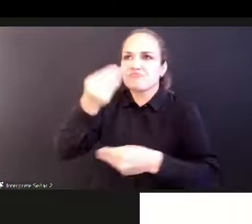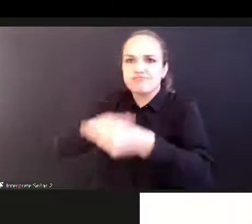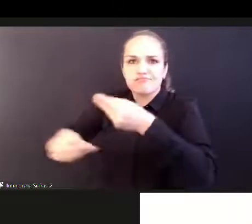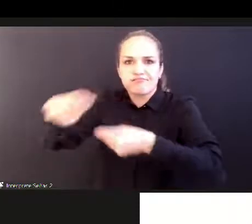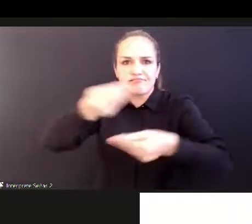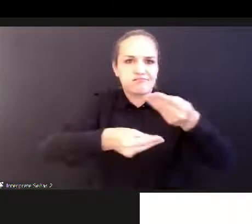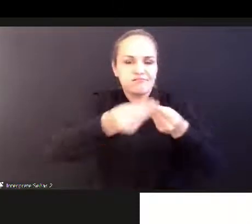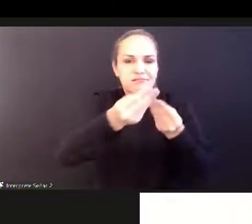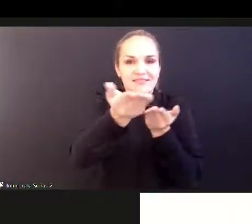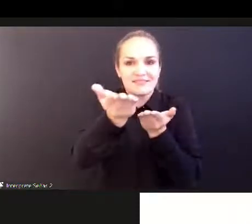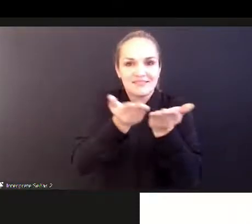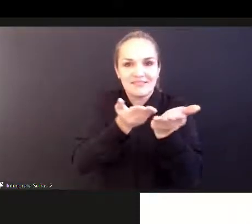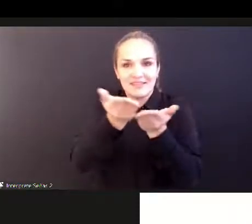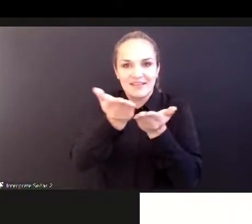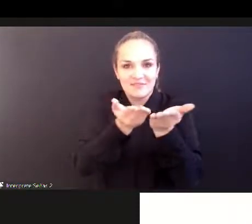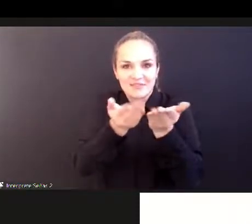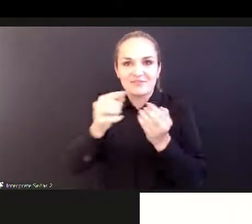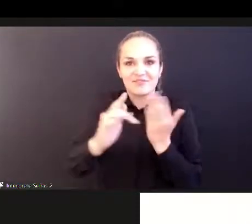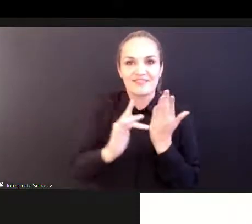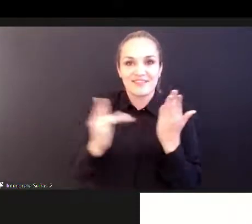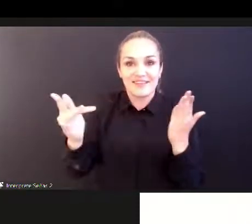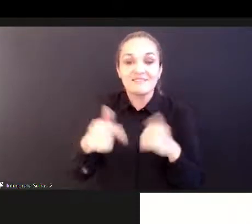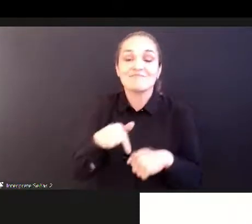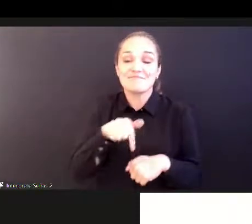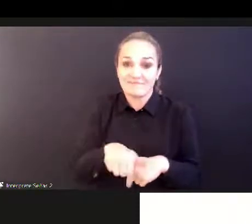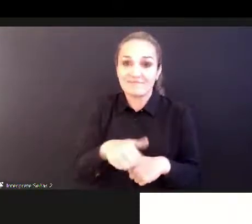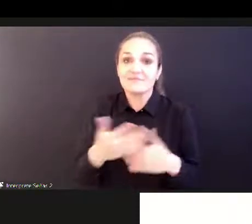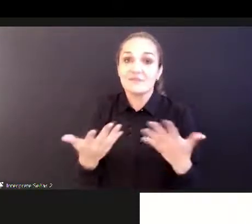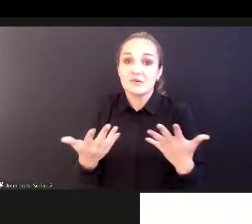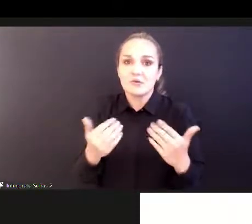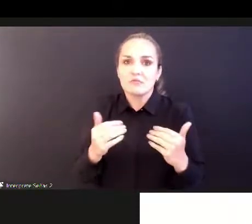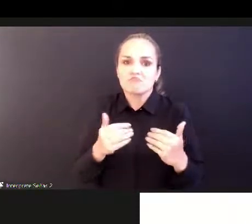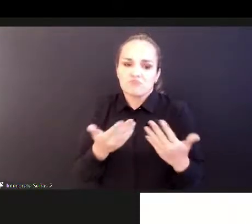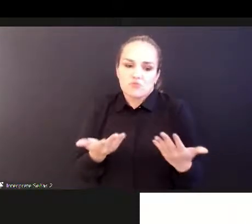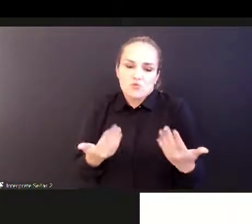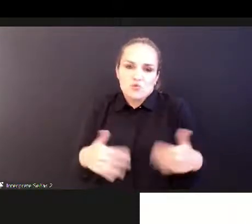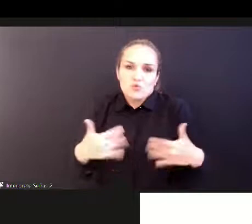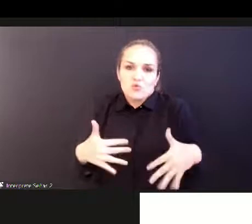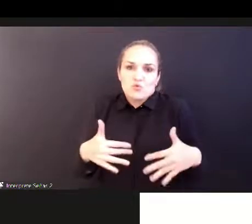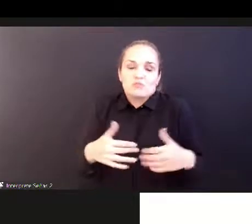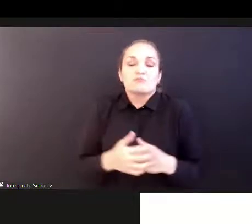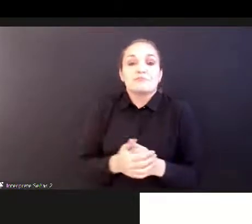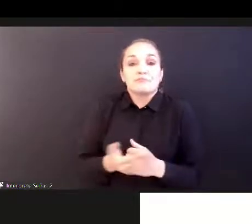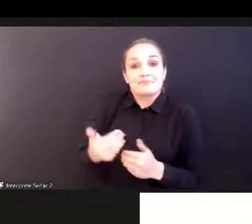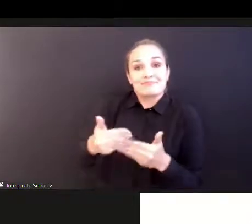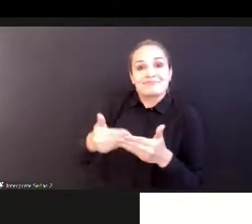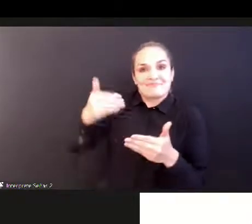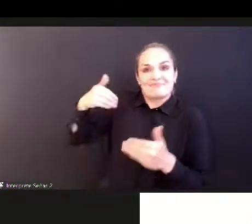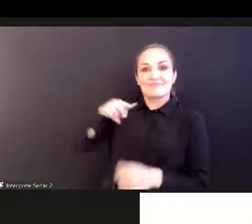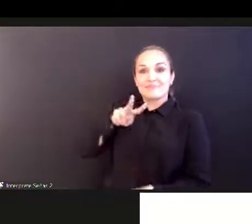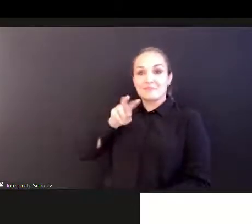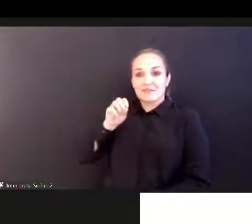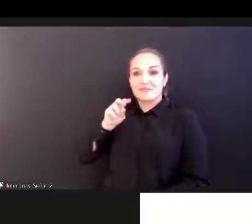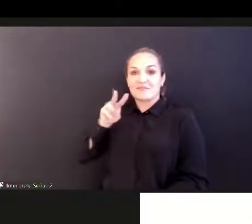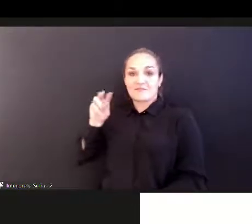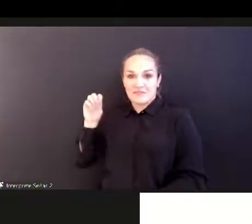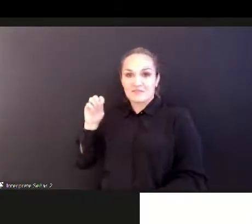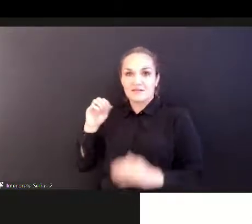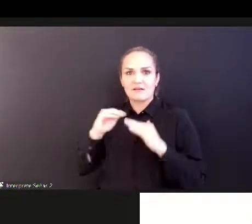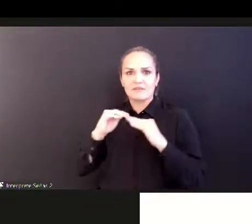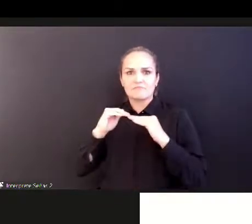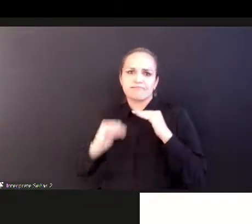is compensating, obviously, the impact on our tourist industry, which has been severely impacted compared to previous